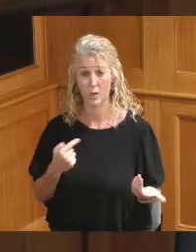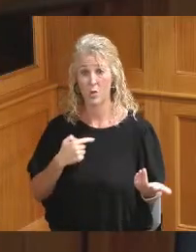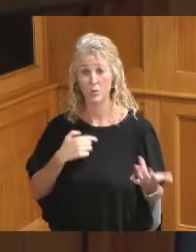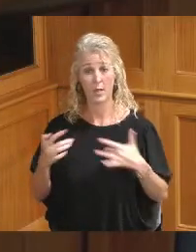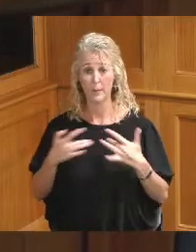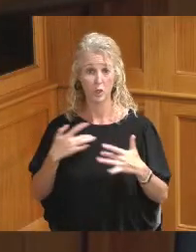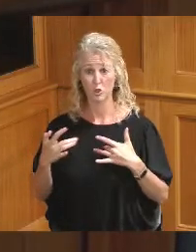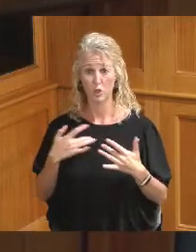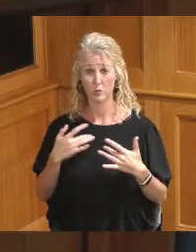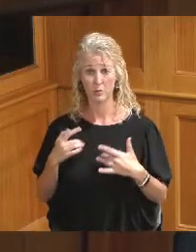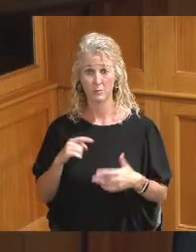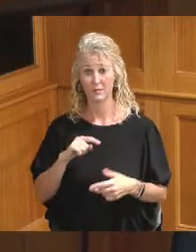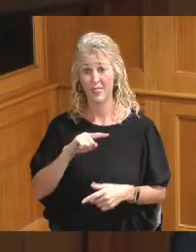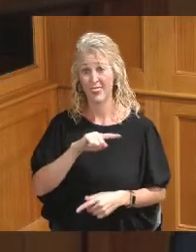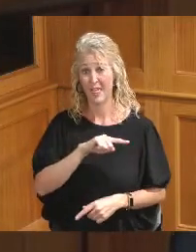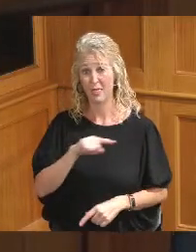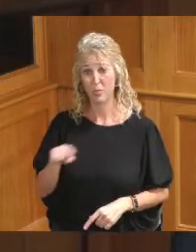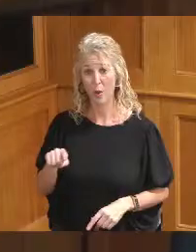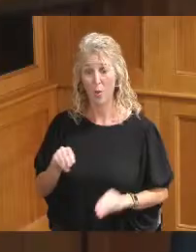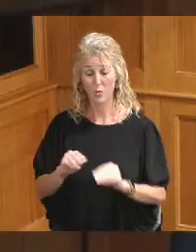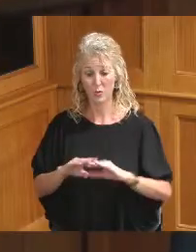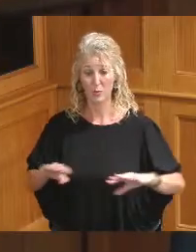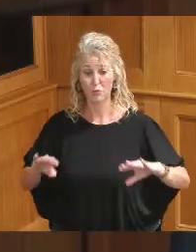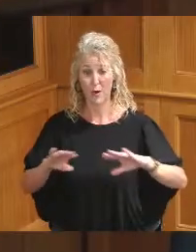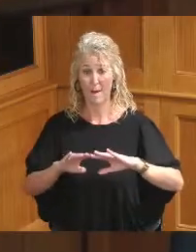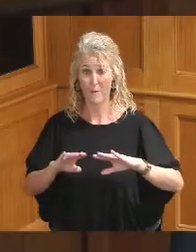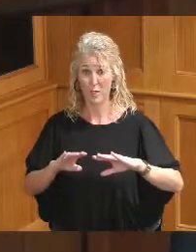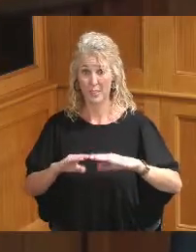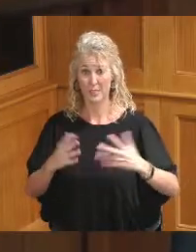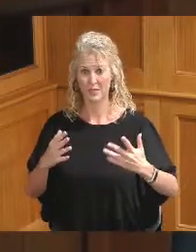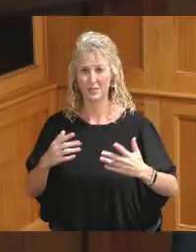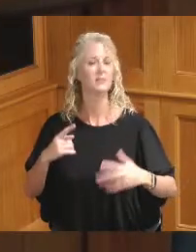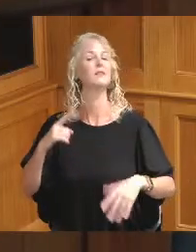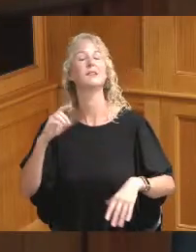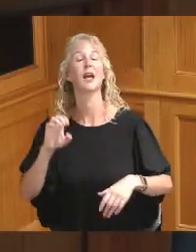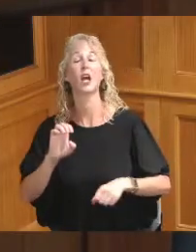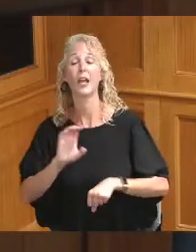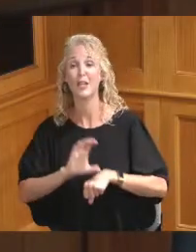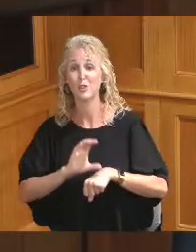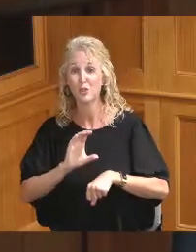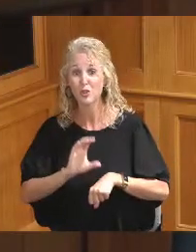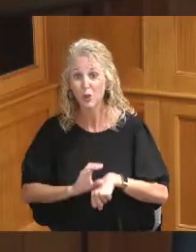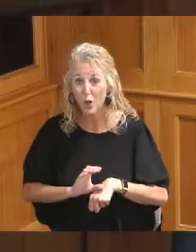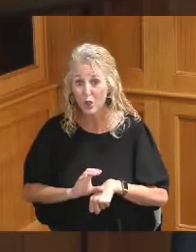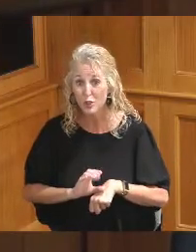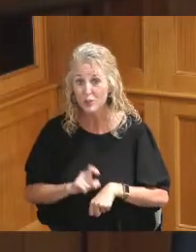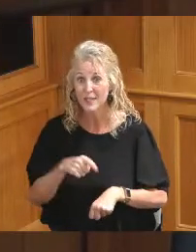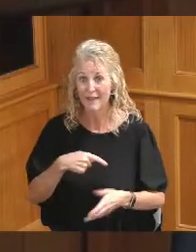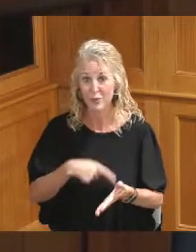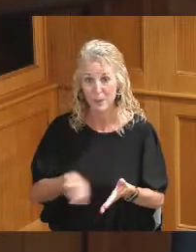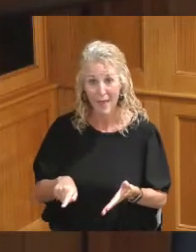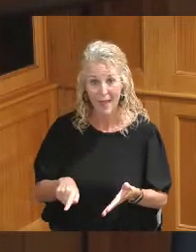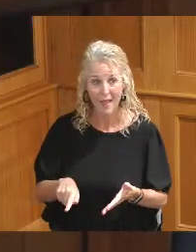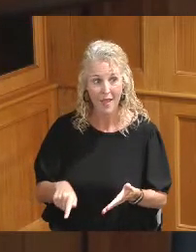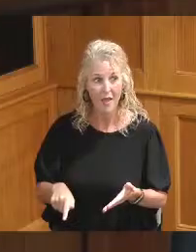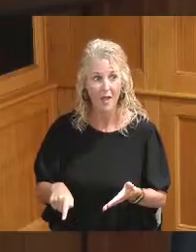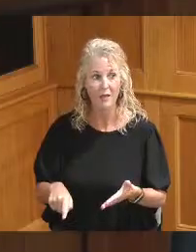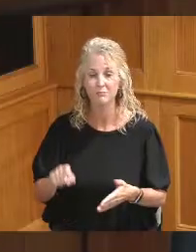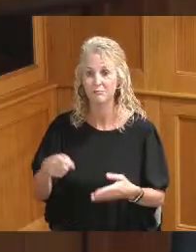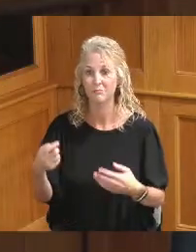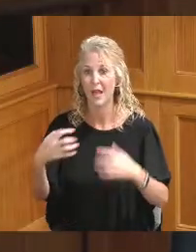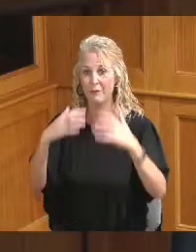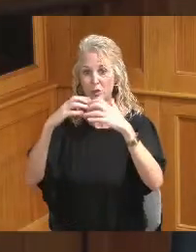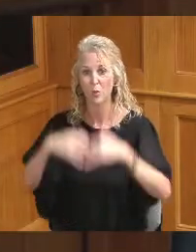concerned that those prices, you price a church, they all of a sudden won't be able to preach on Sunday